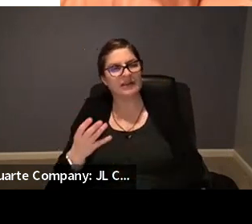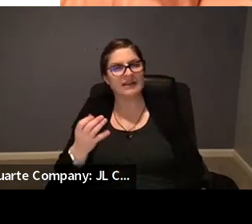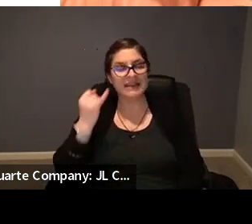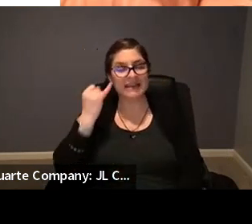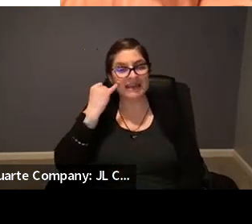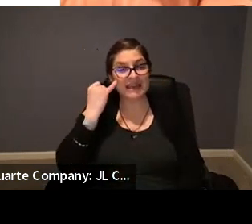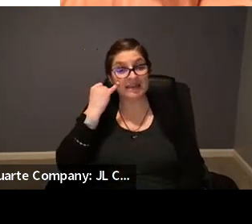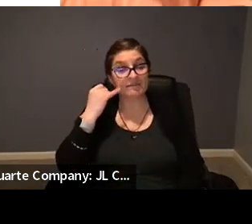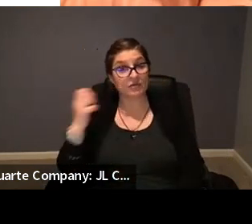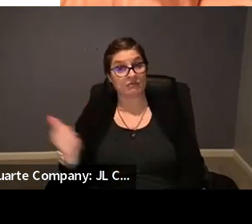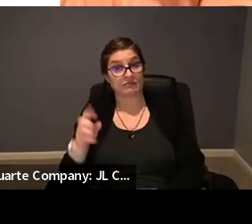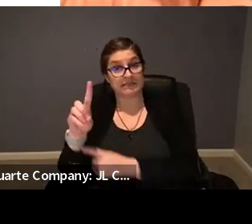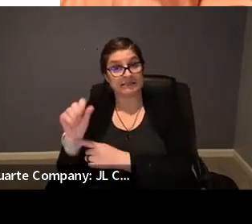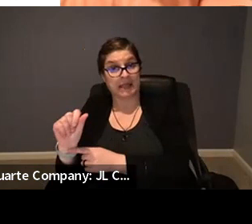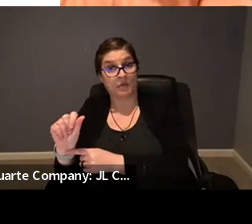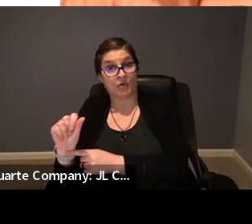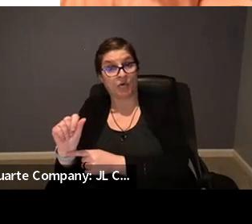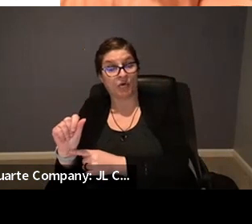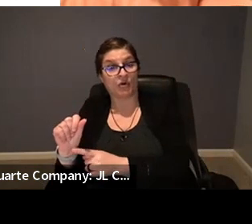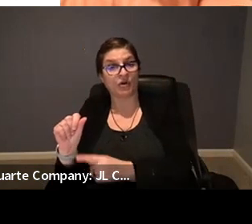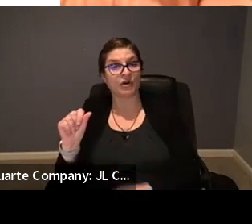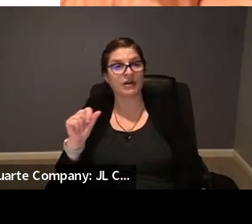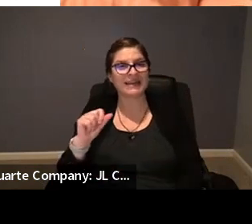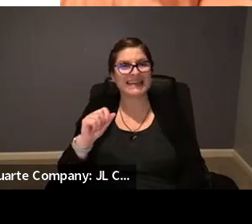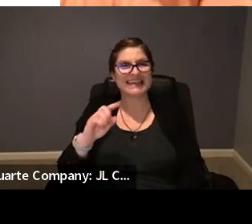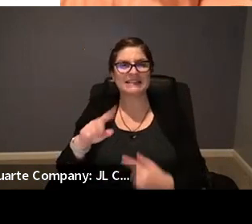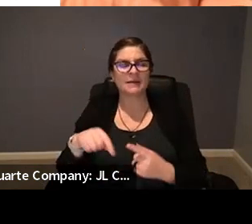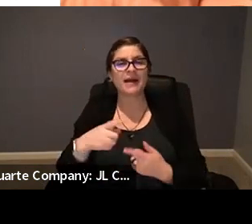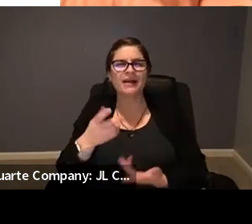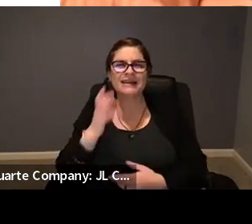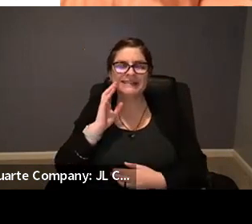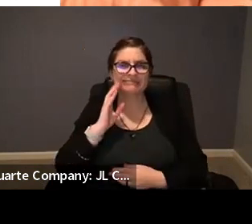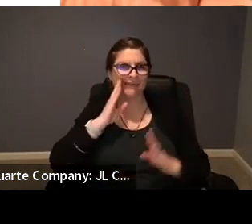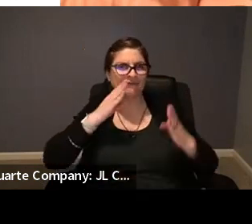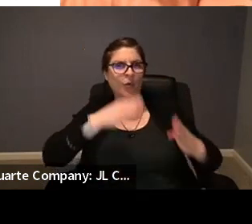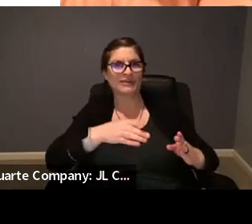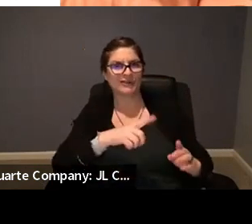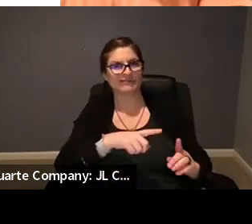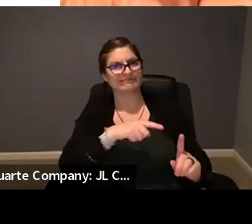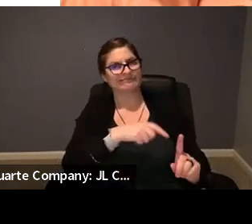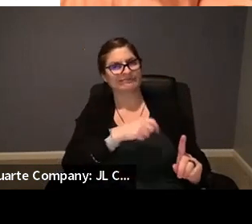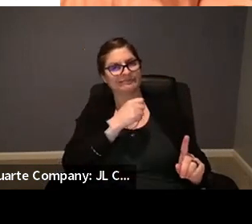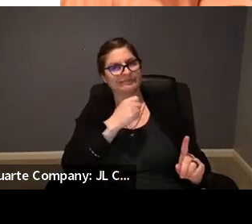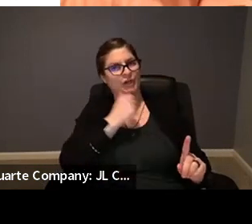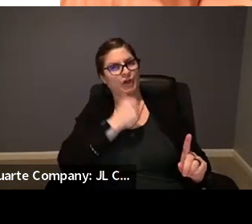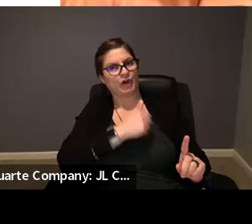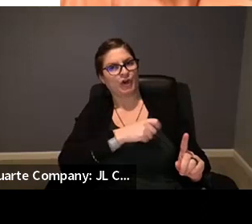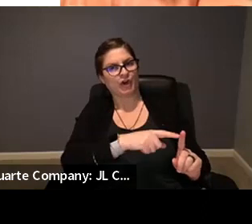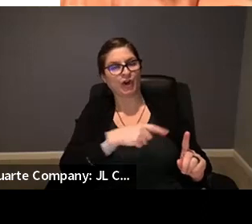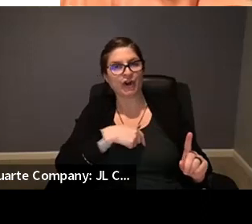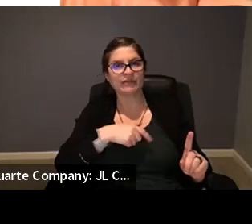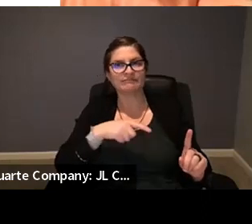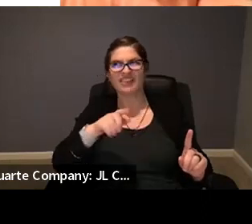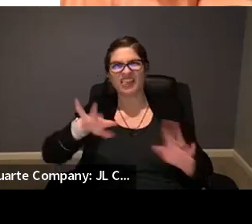you are disabled, you know, it's all about this girl whose family is kind of like this burden or seen as a